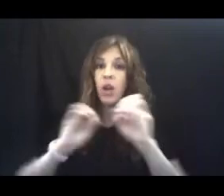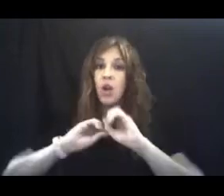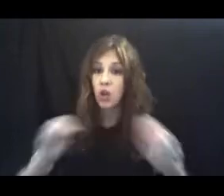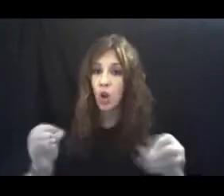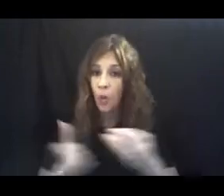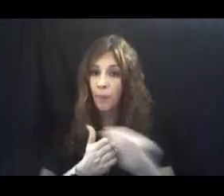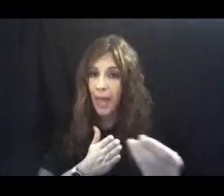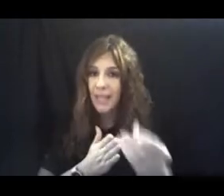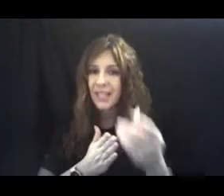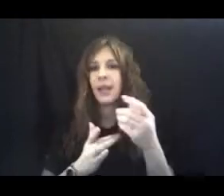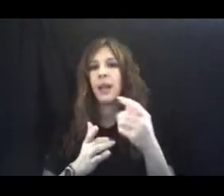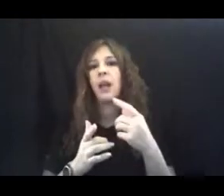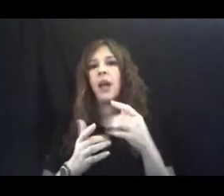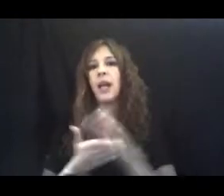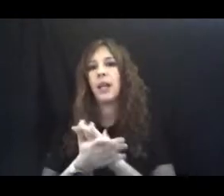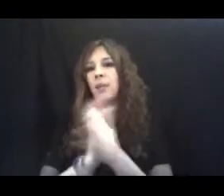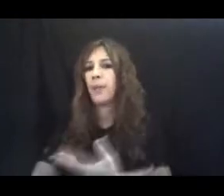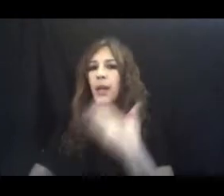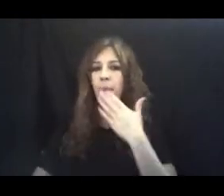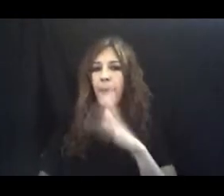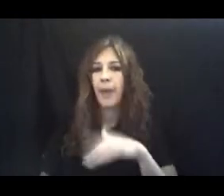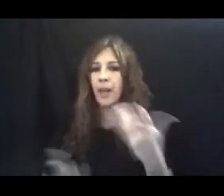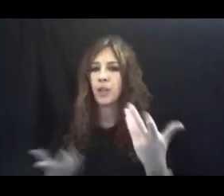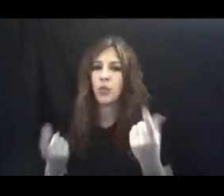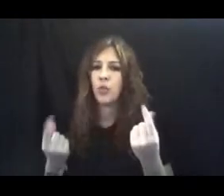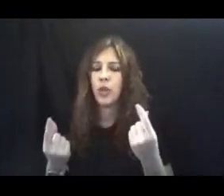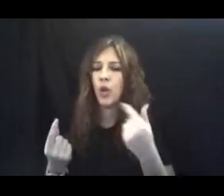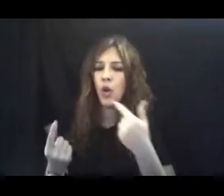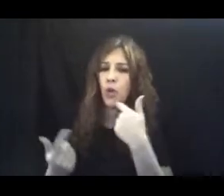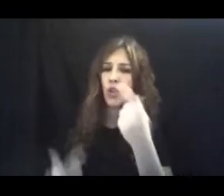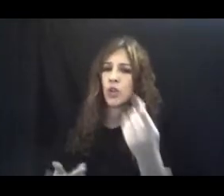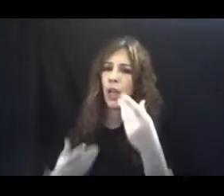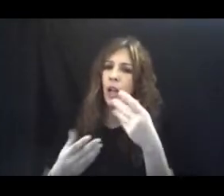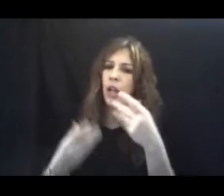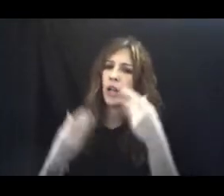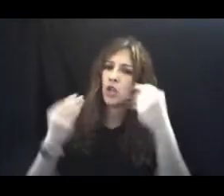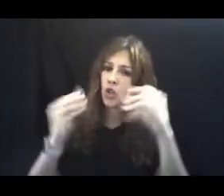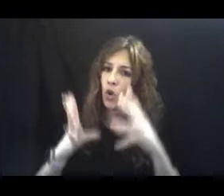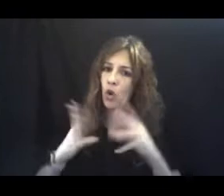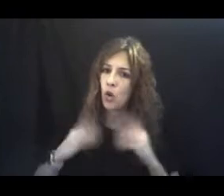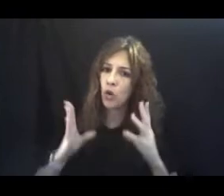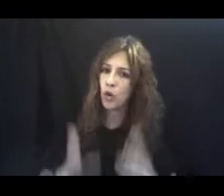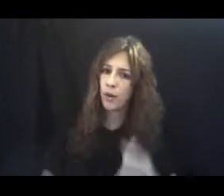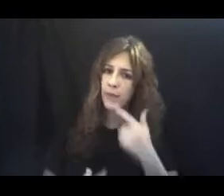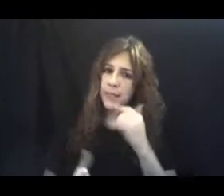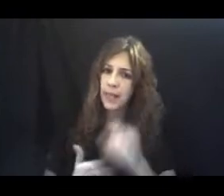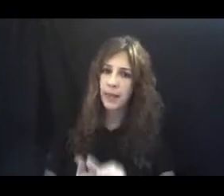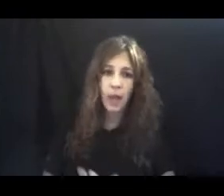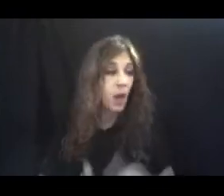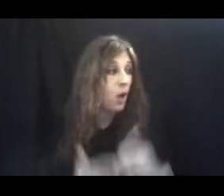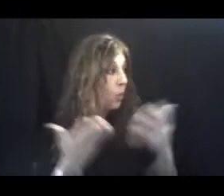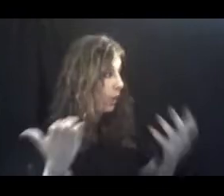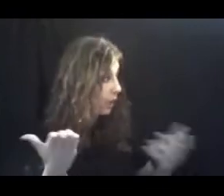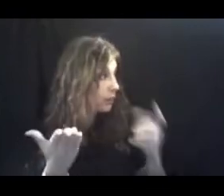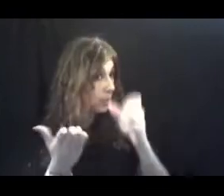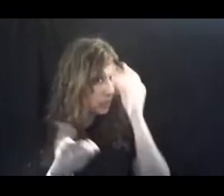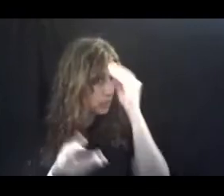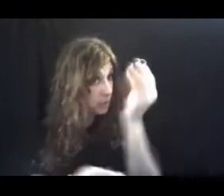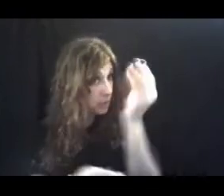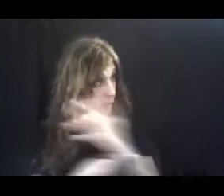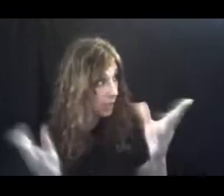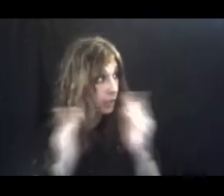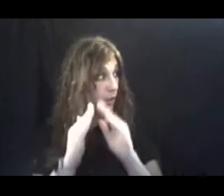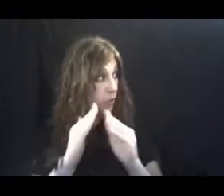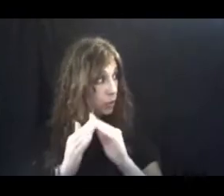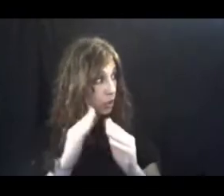Yeah. So what would you tell a corner store owner if they say that? Well, that first they got to let the community know that they are going